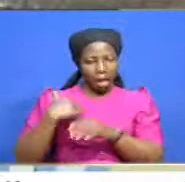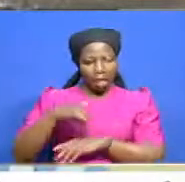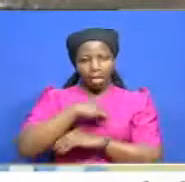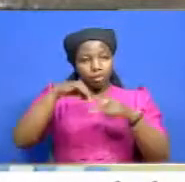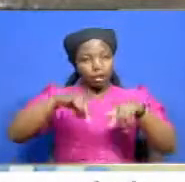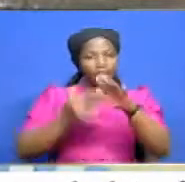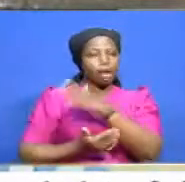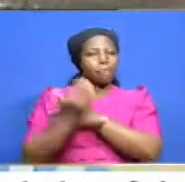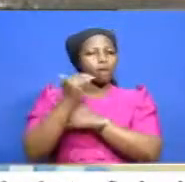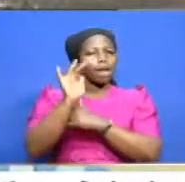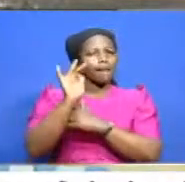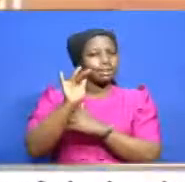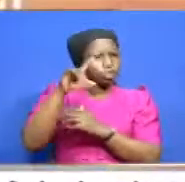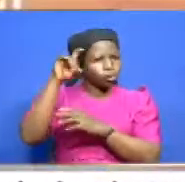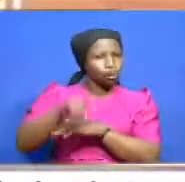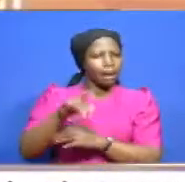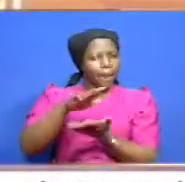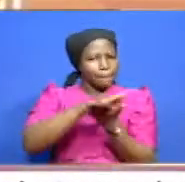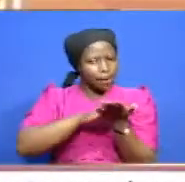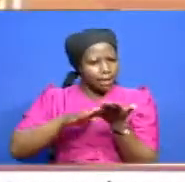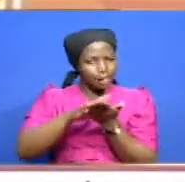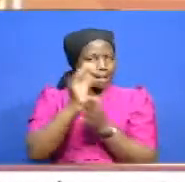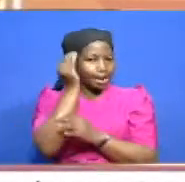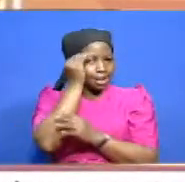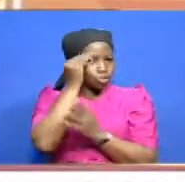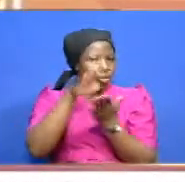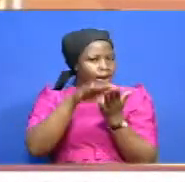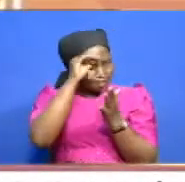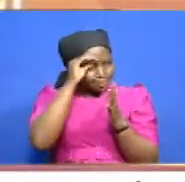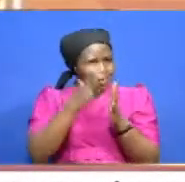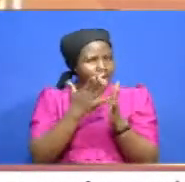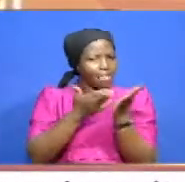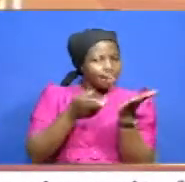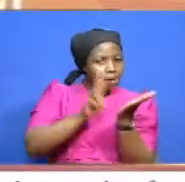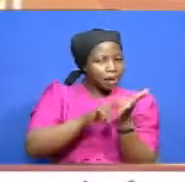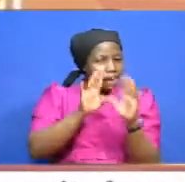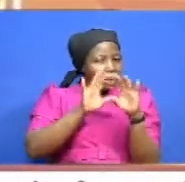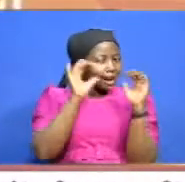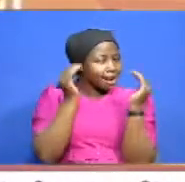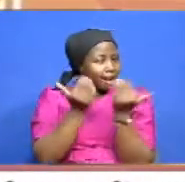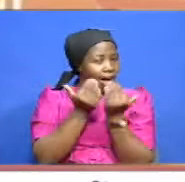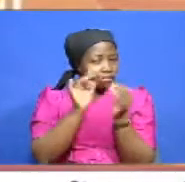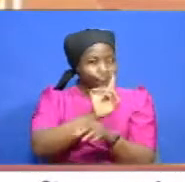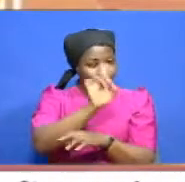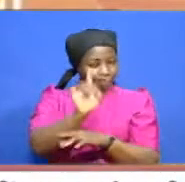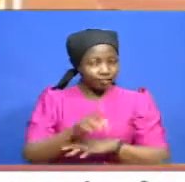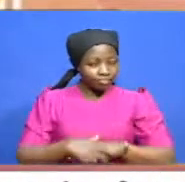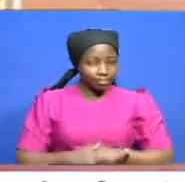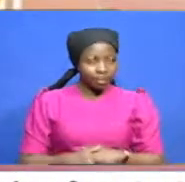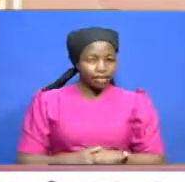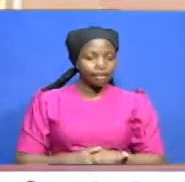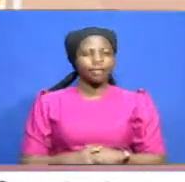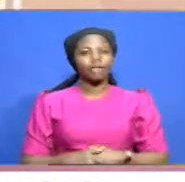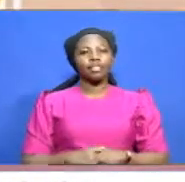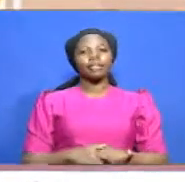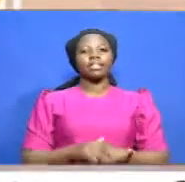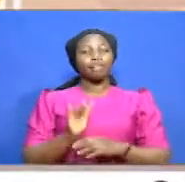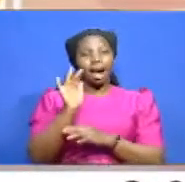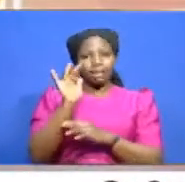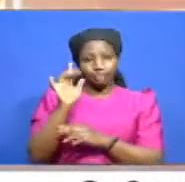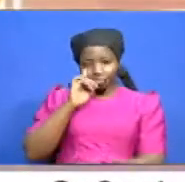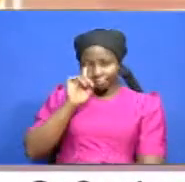education learners repeat classes? Just a reminder, we are asking you this morning, should basic education learners